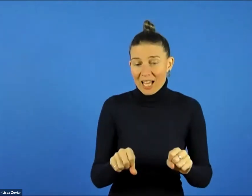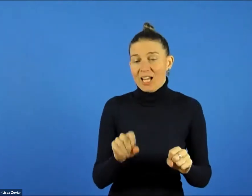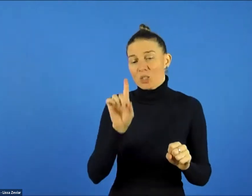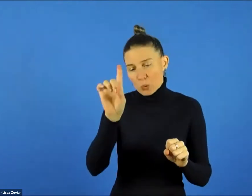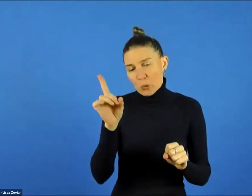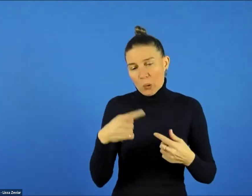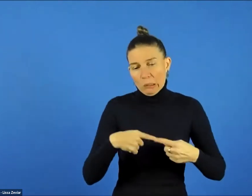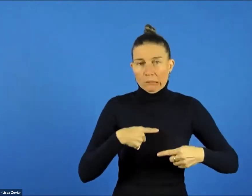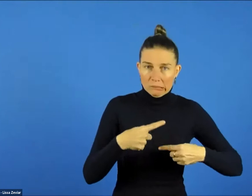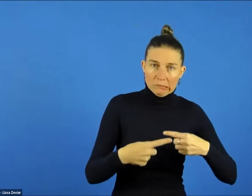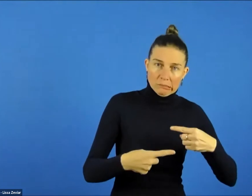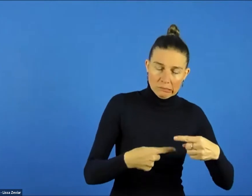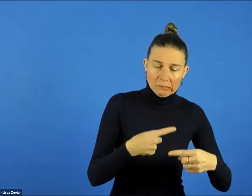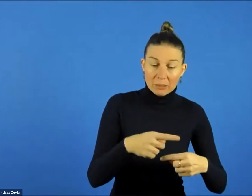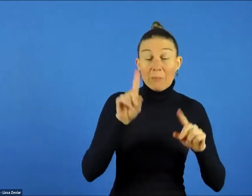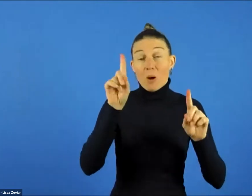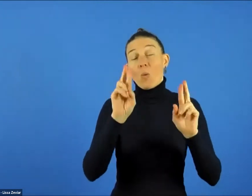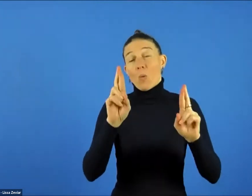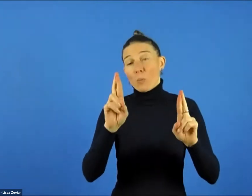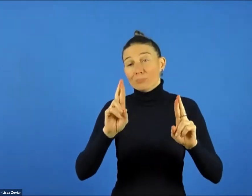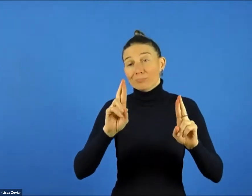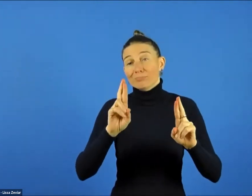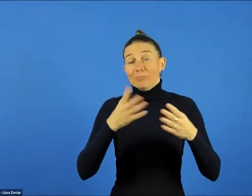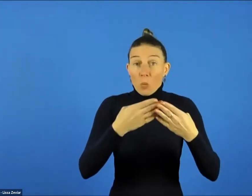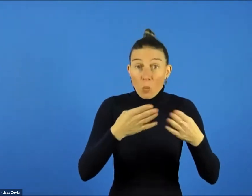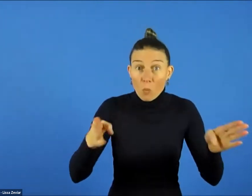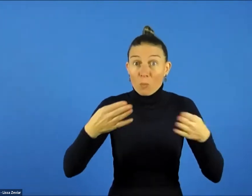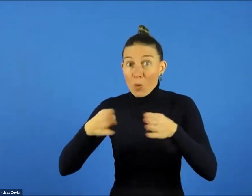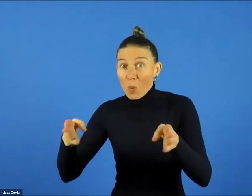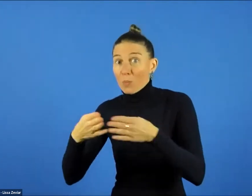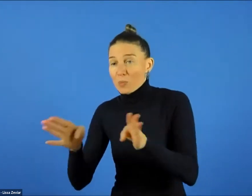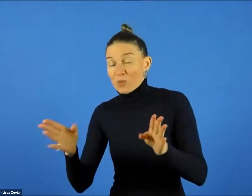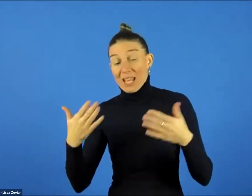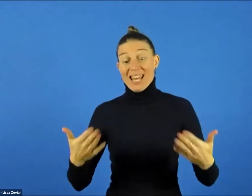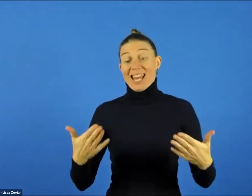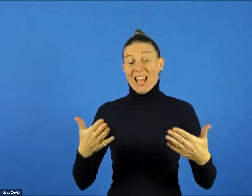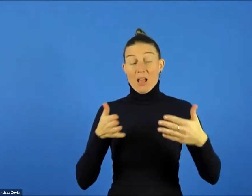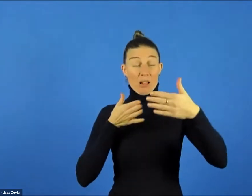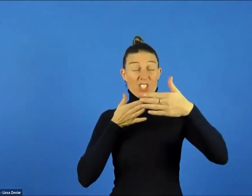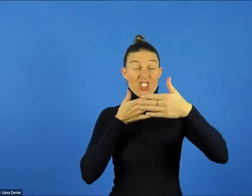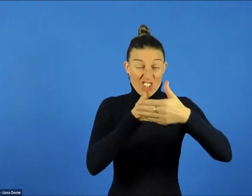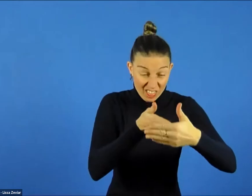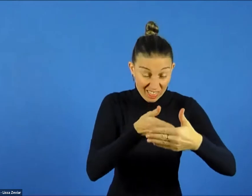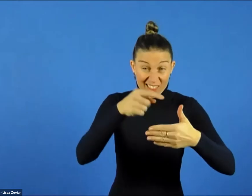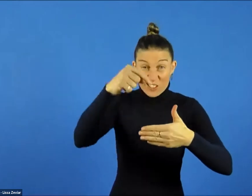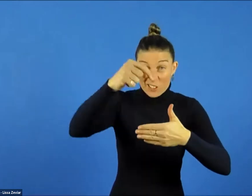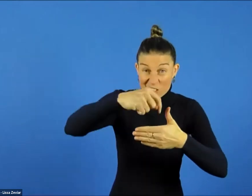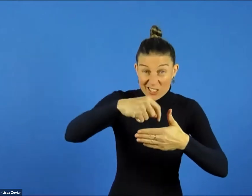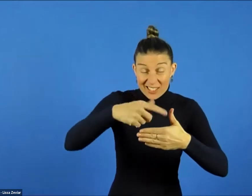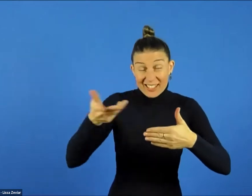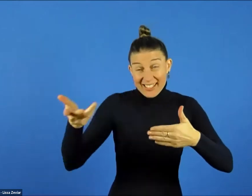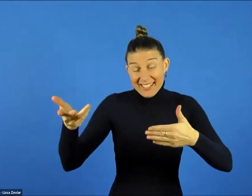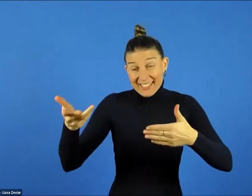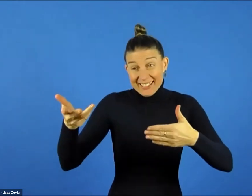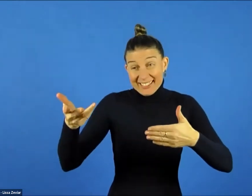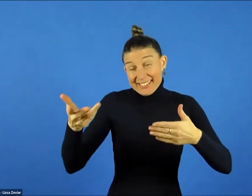will go with the strengths. So the challenge, I guess that's a worldwide